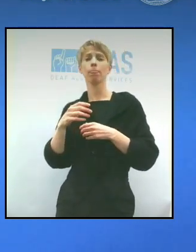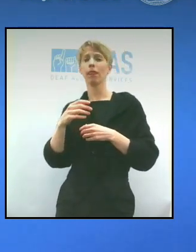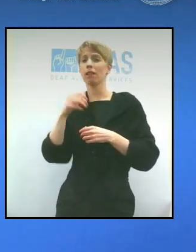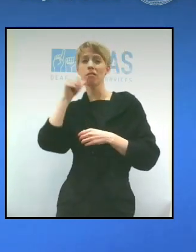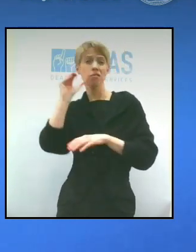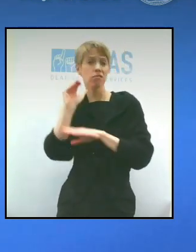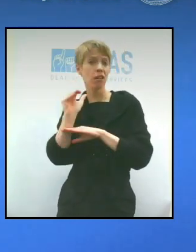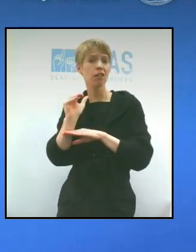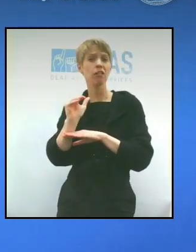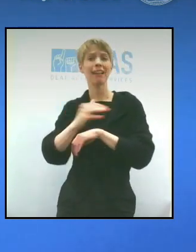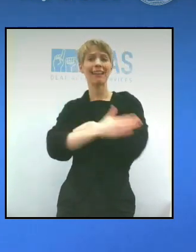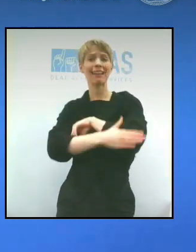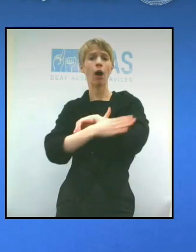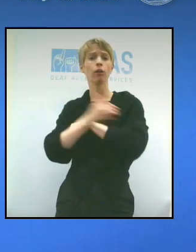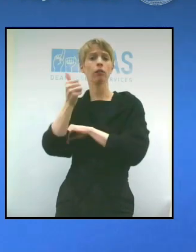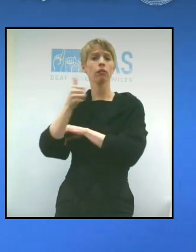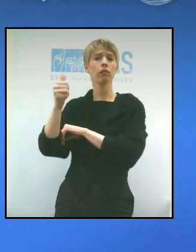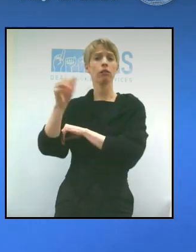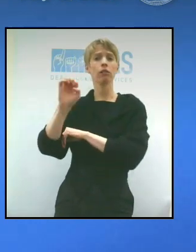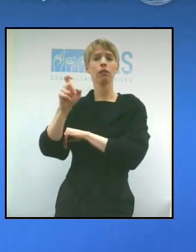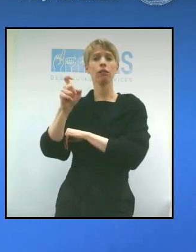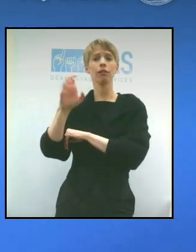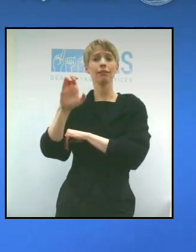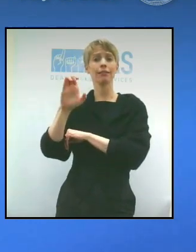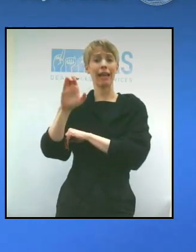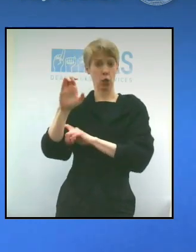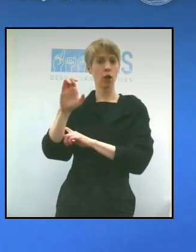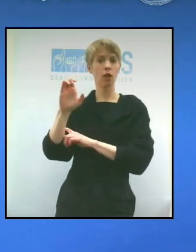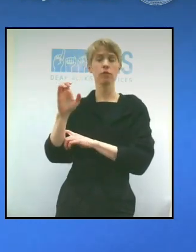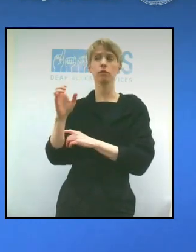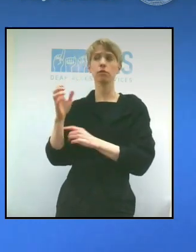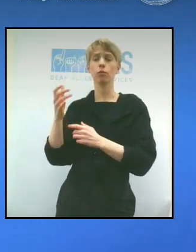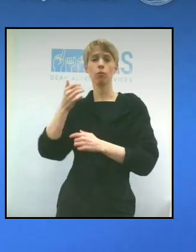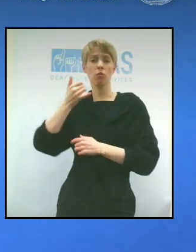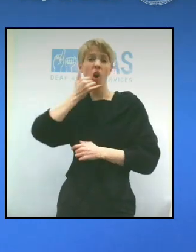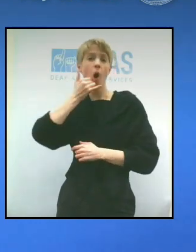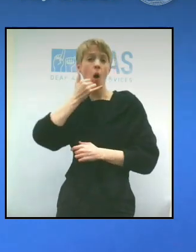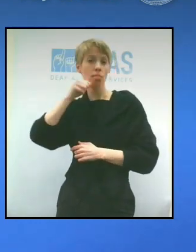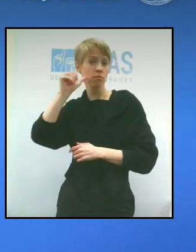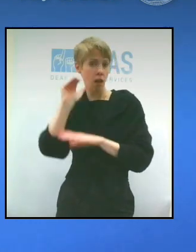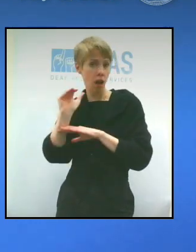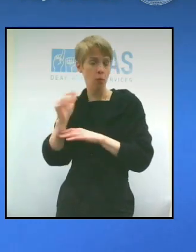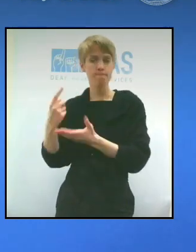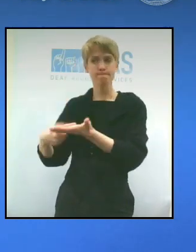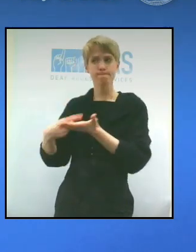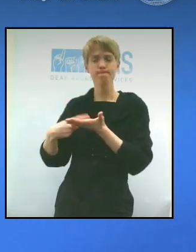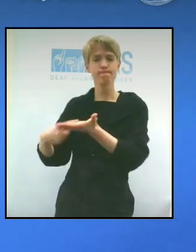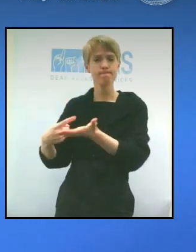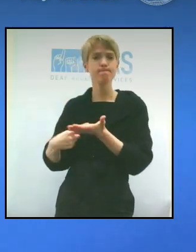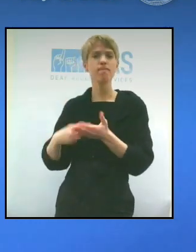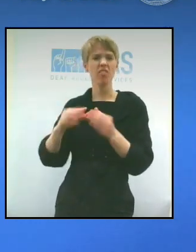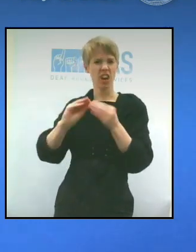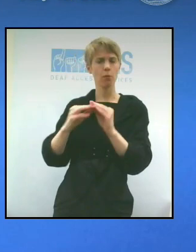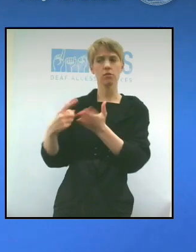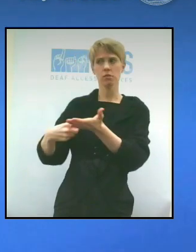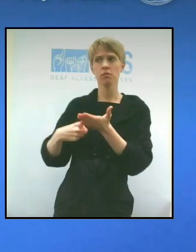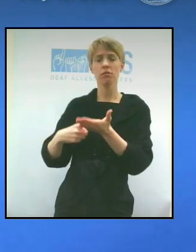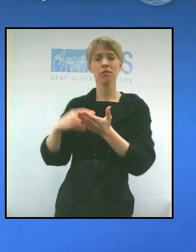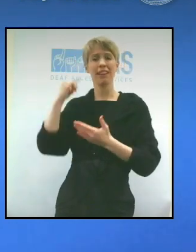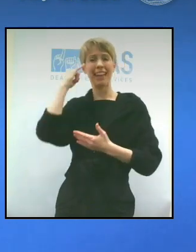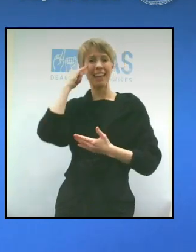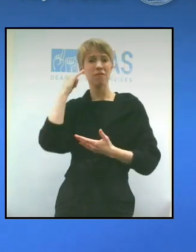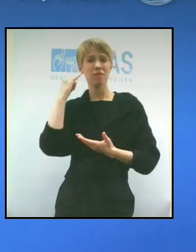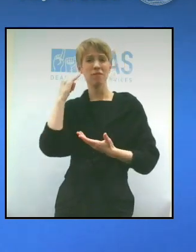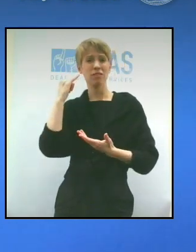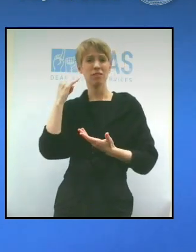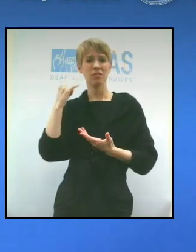night in which we were talking about the metrics, and we just realized that we don't set them. New York State